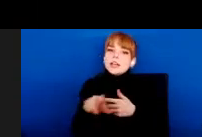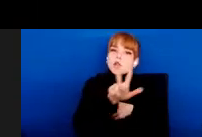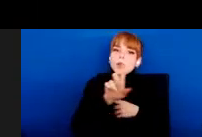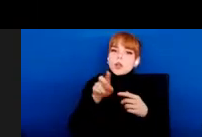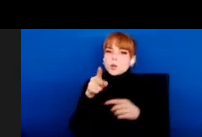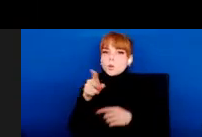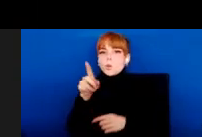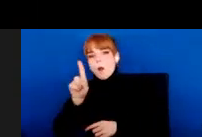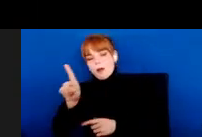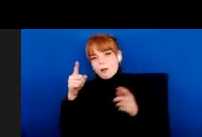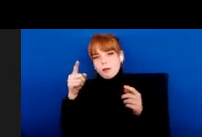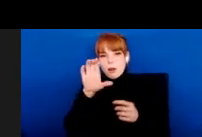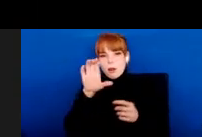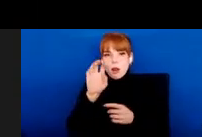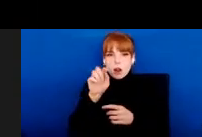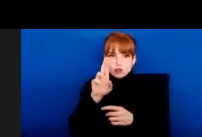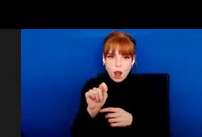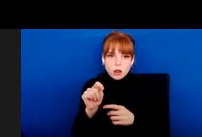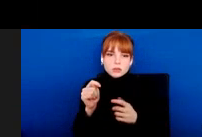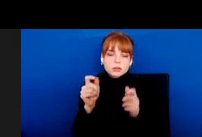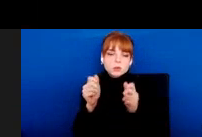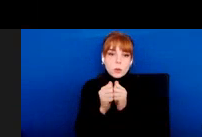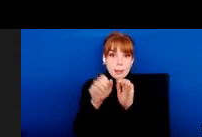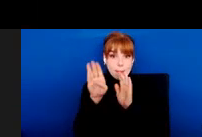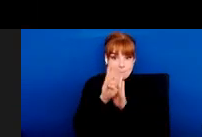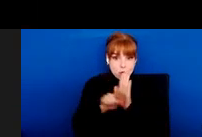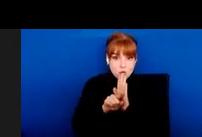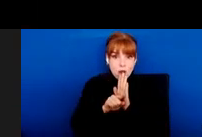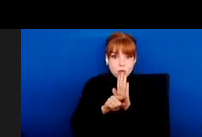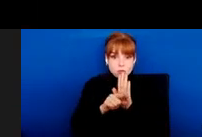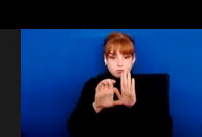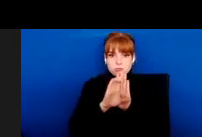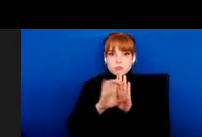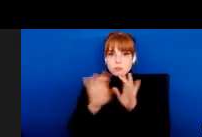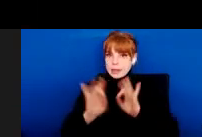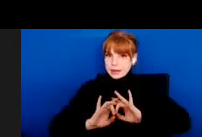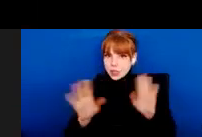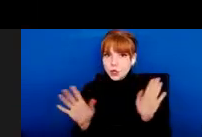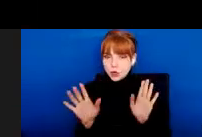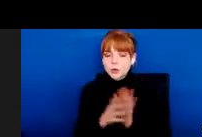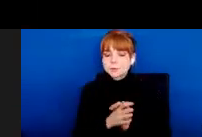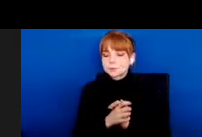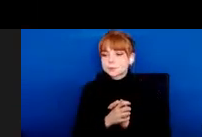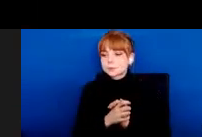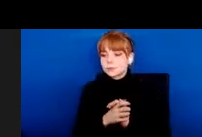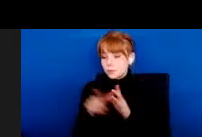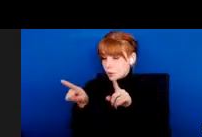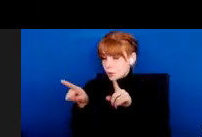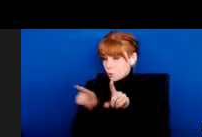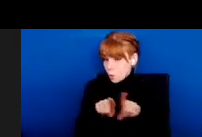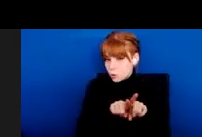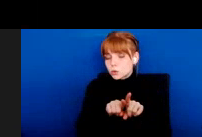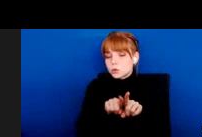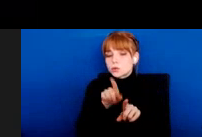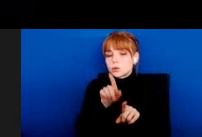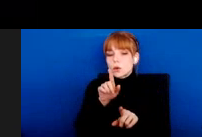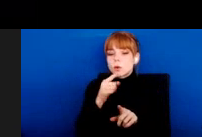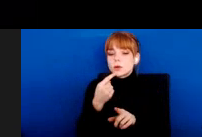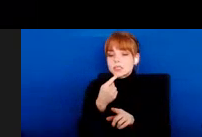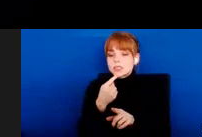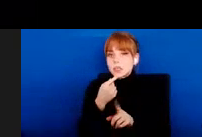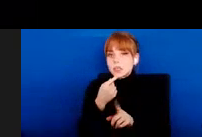with their background so that you can distinguish those, right? Now, it does say that this